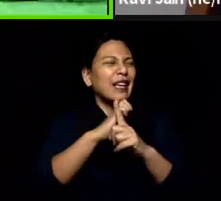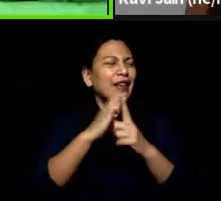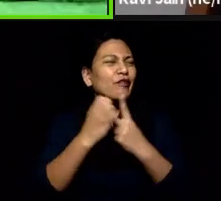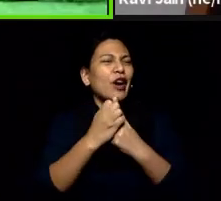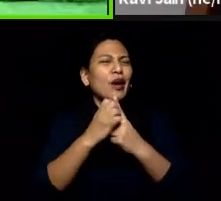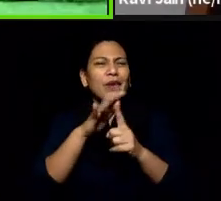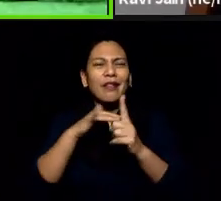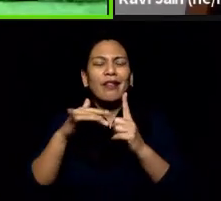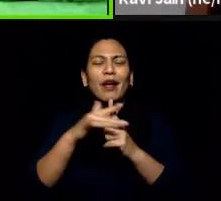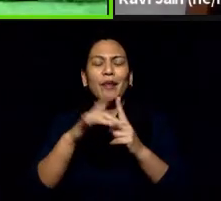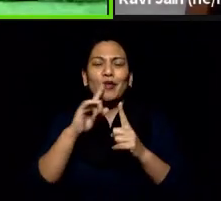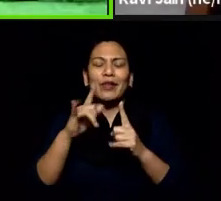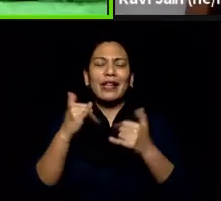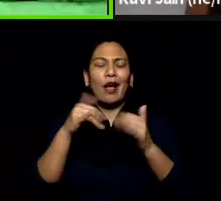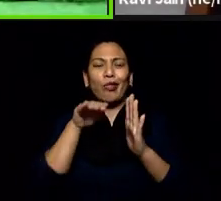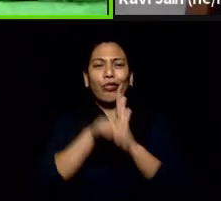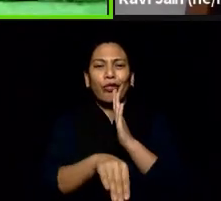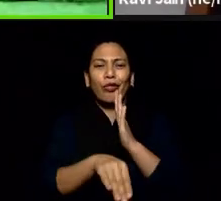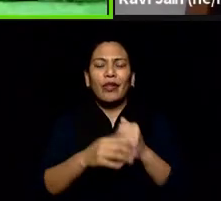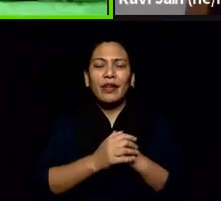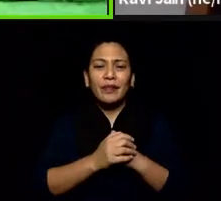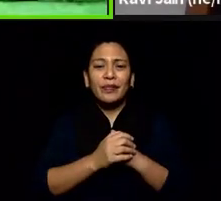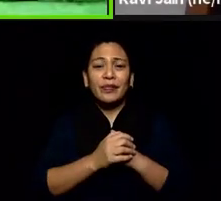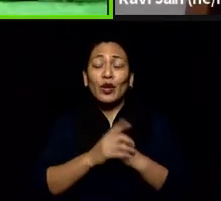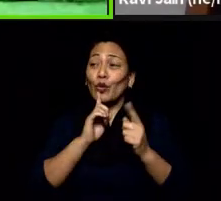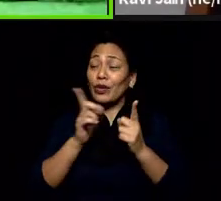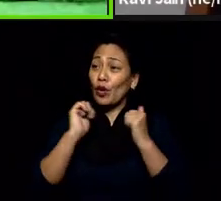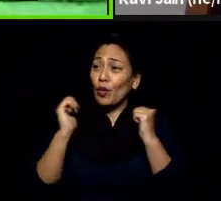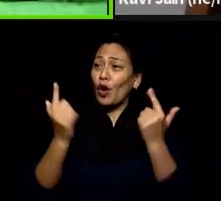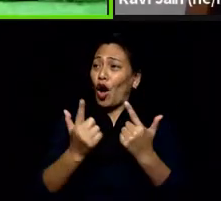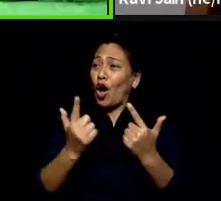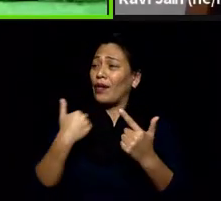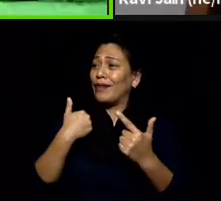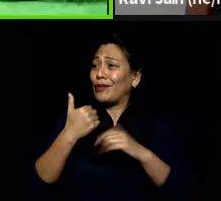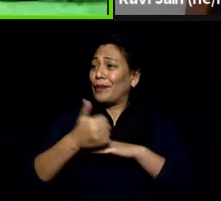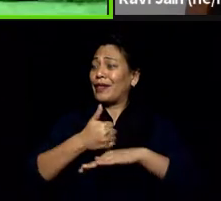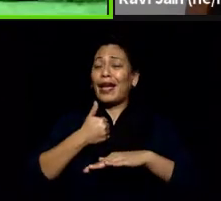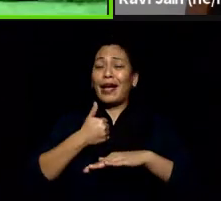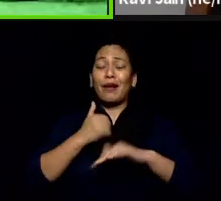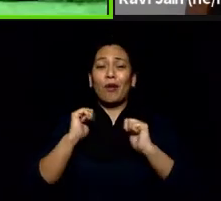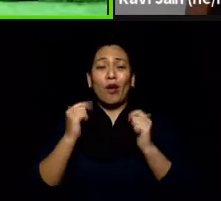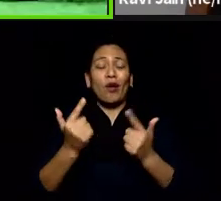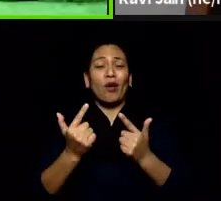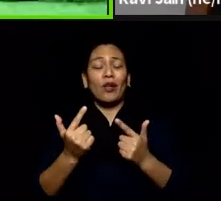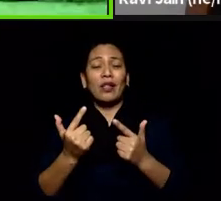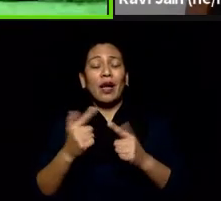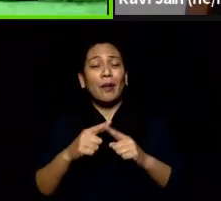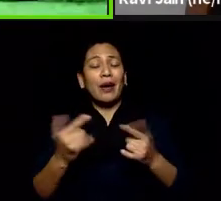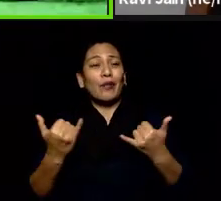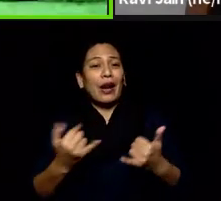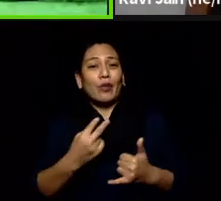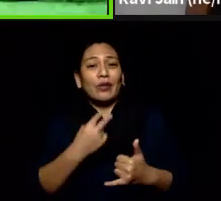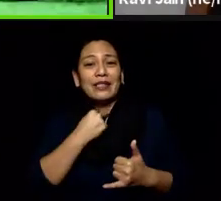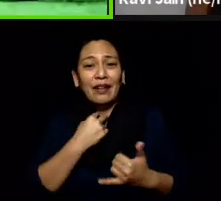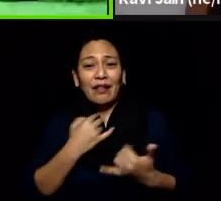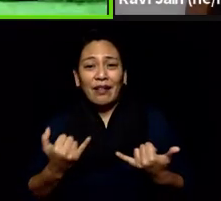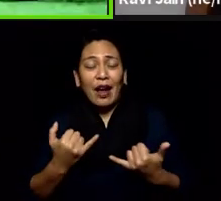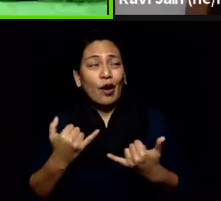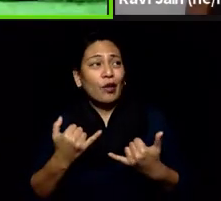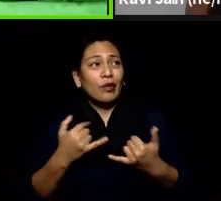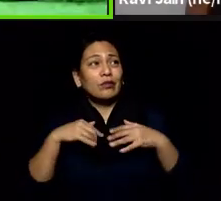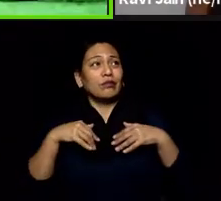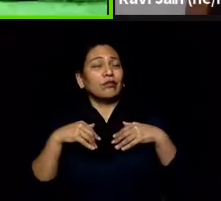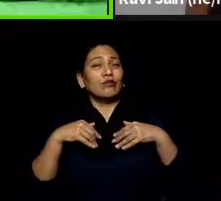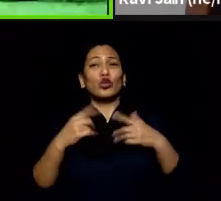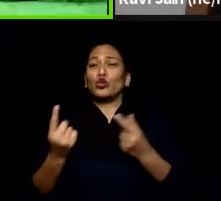we are all in some ways implicated in, whether or not we choose to be or not. Right now we're caught in the clutches of that. And so what's